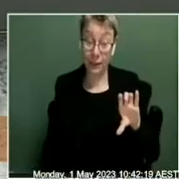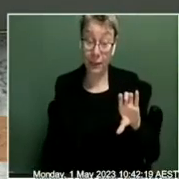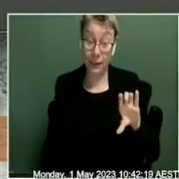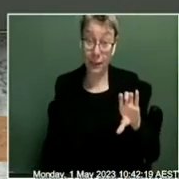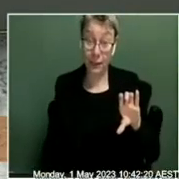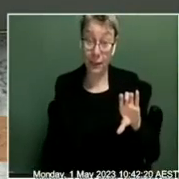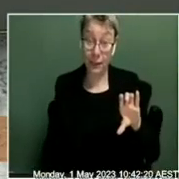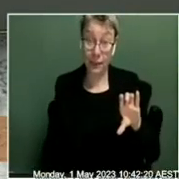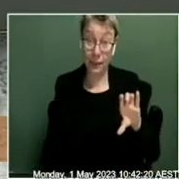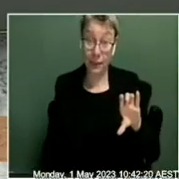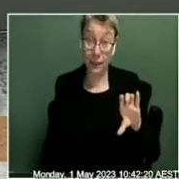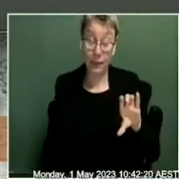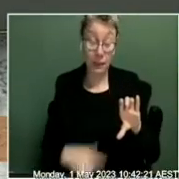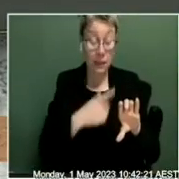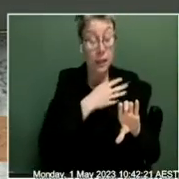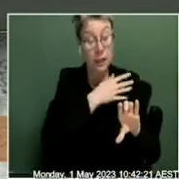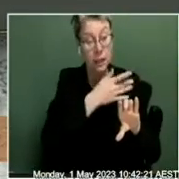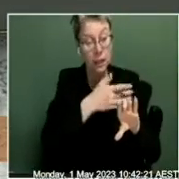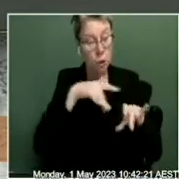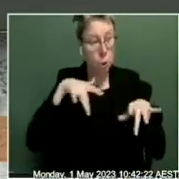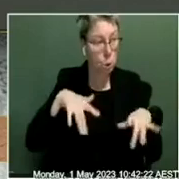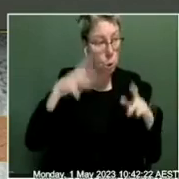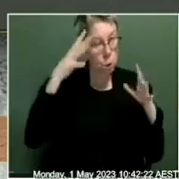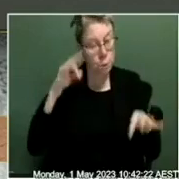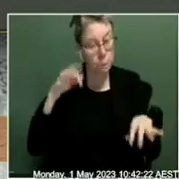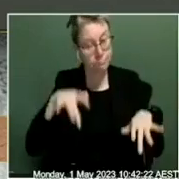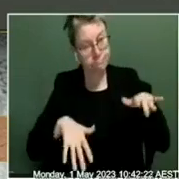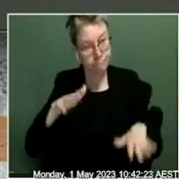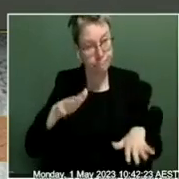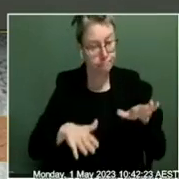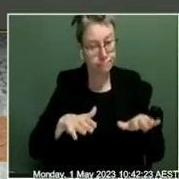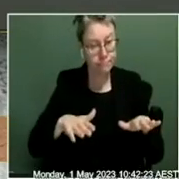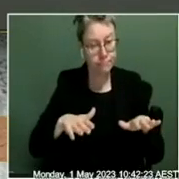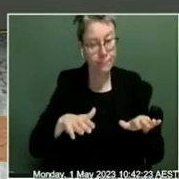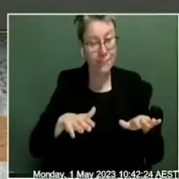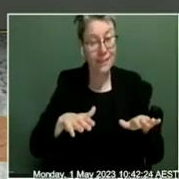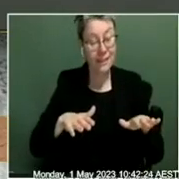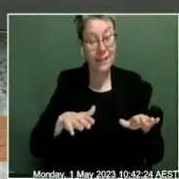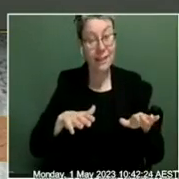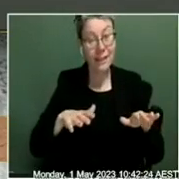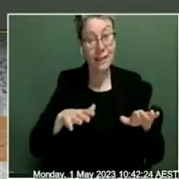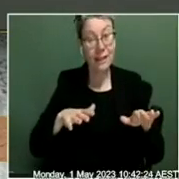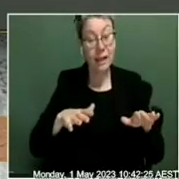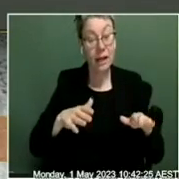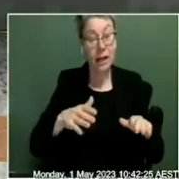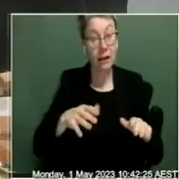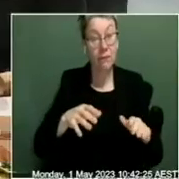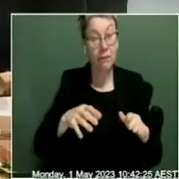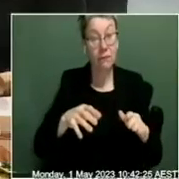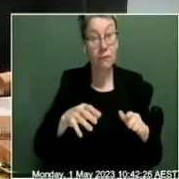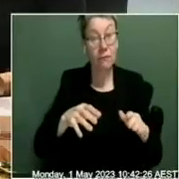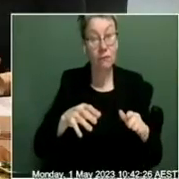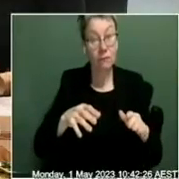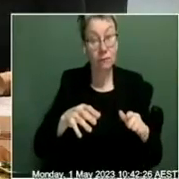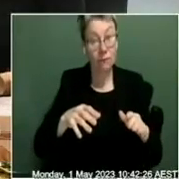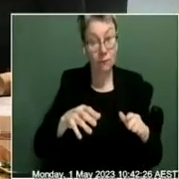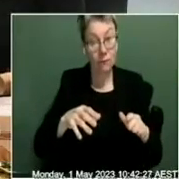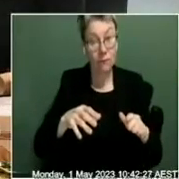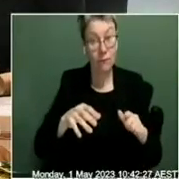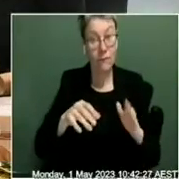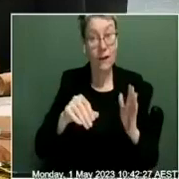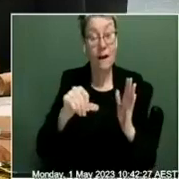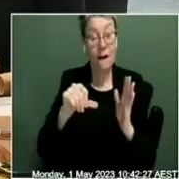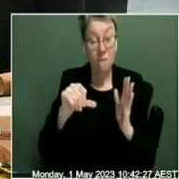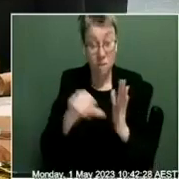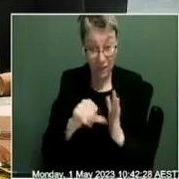before the funding was about to run out? I think that's... Also, Ms Fitzgerald, just checking, are we able to